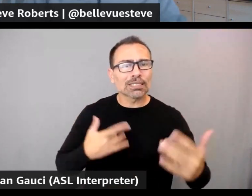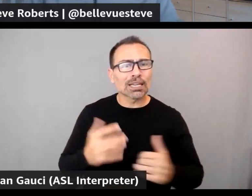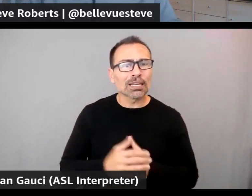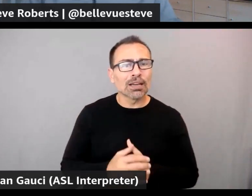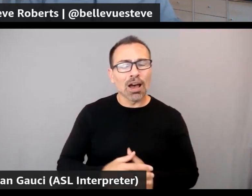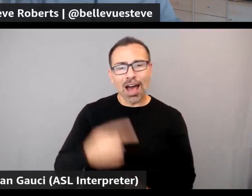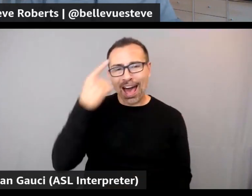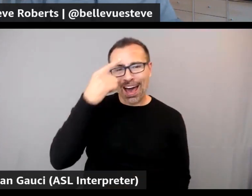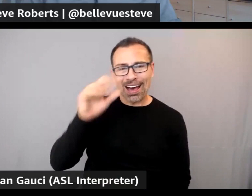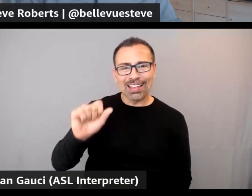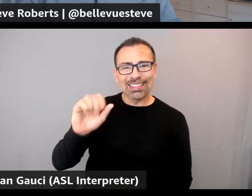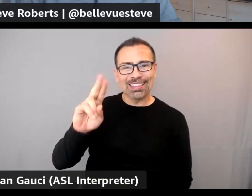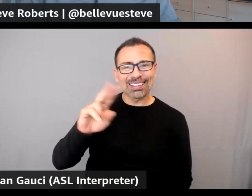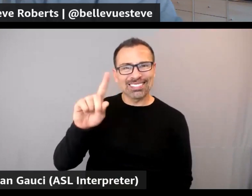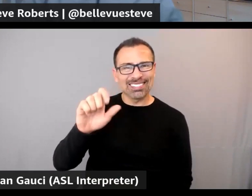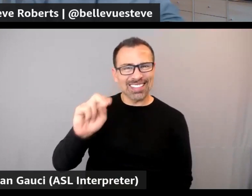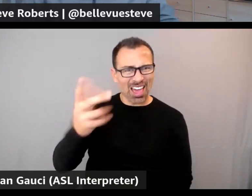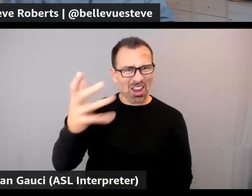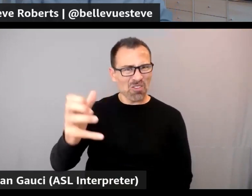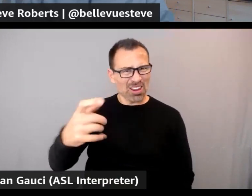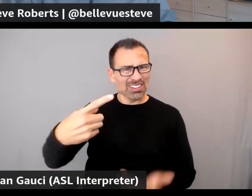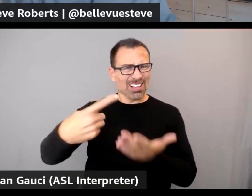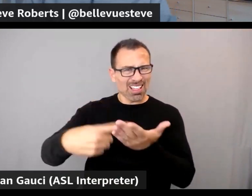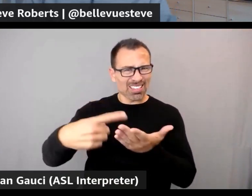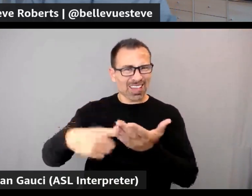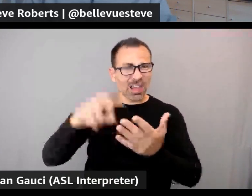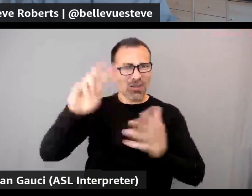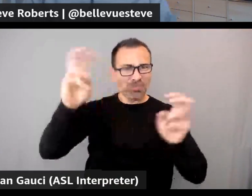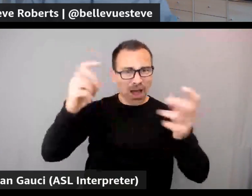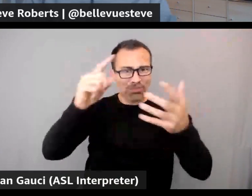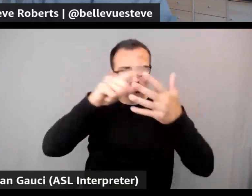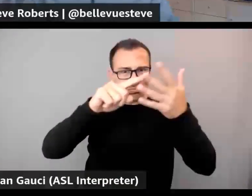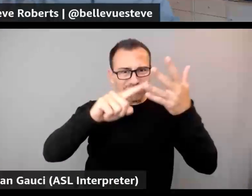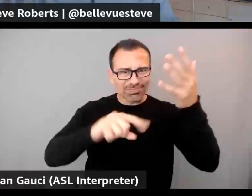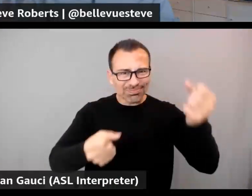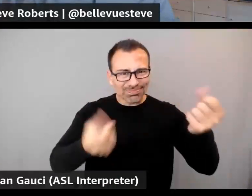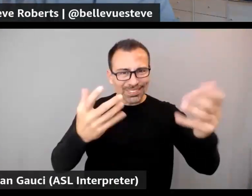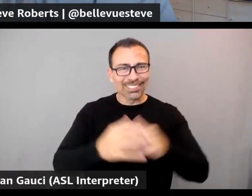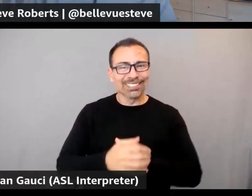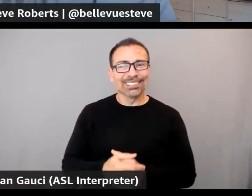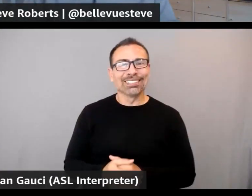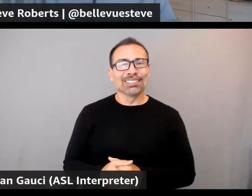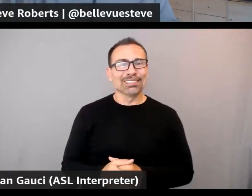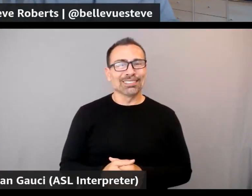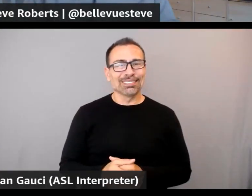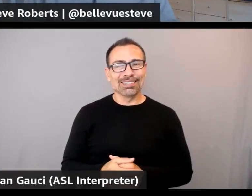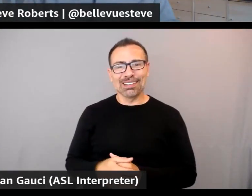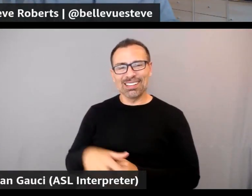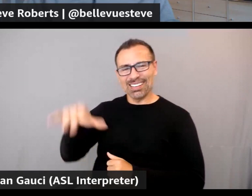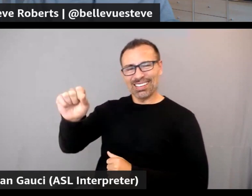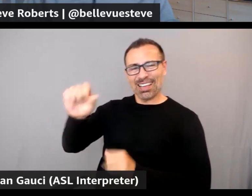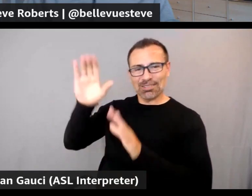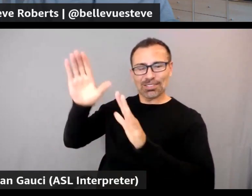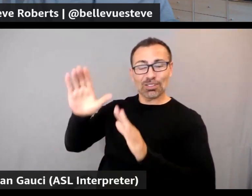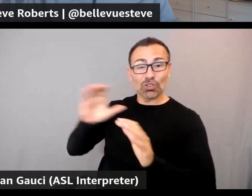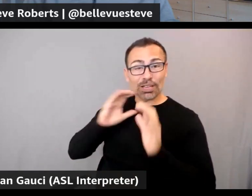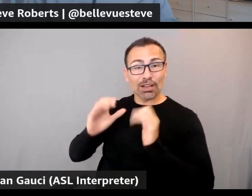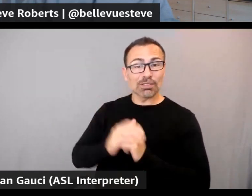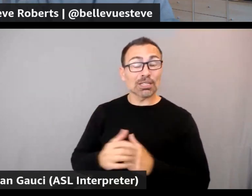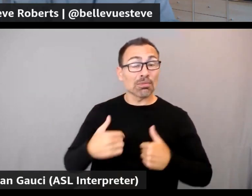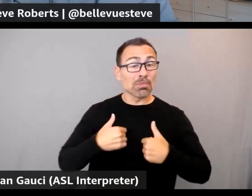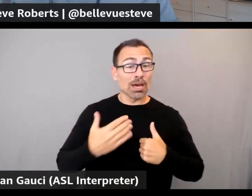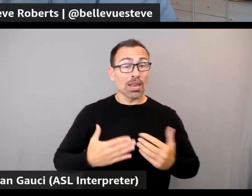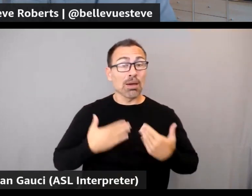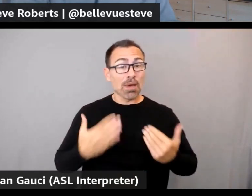Susanna spoke about a lot of things already. So yes, Yes. that was a great conversation. Yeah, Happy to dive in as deep as you